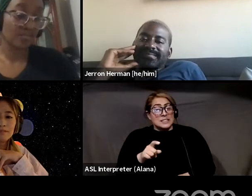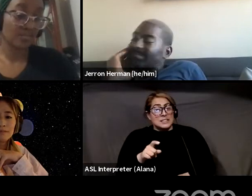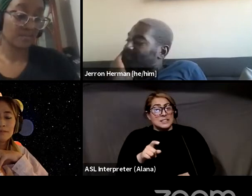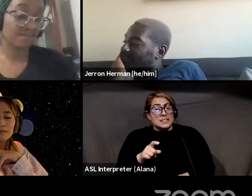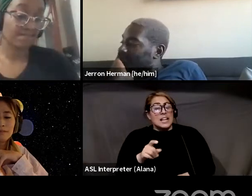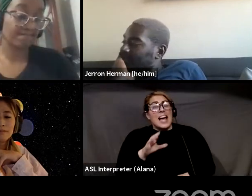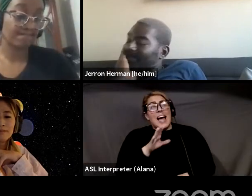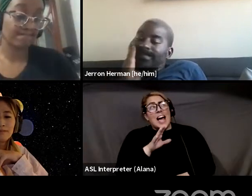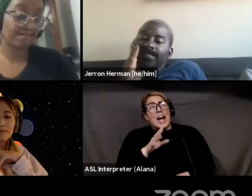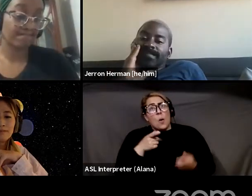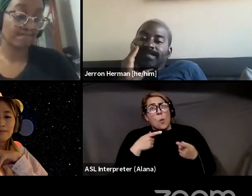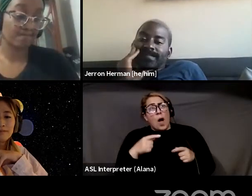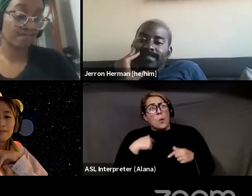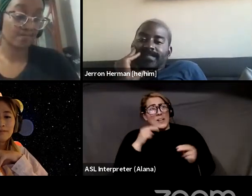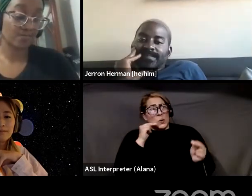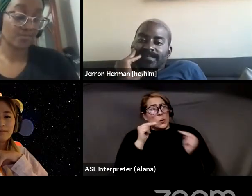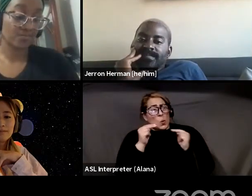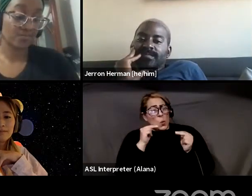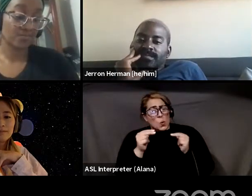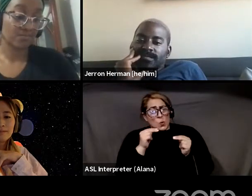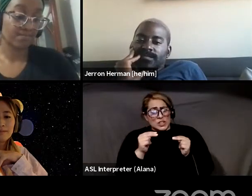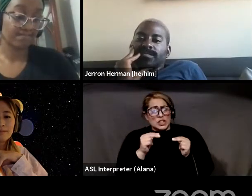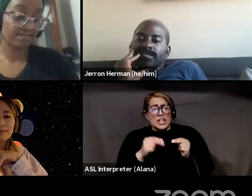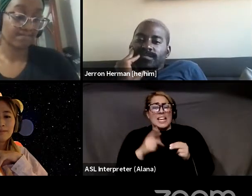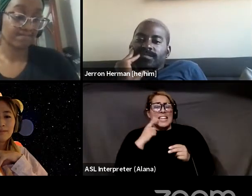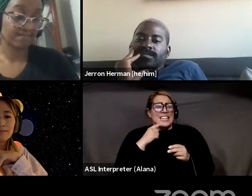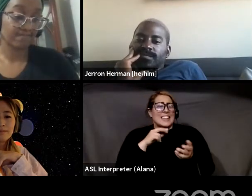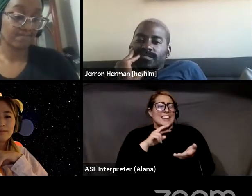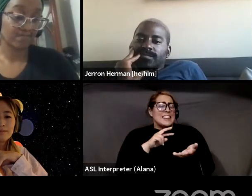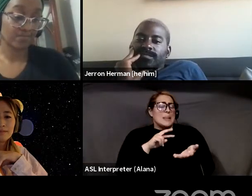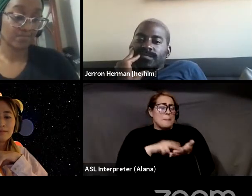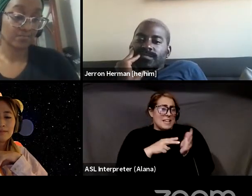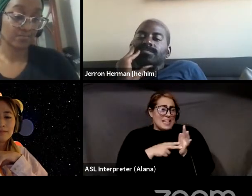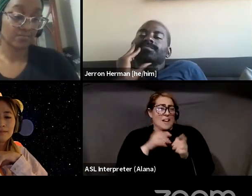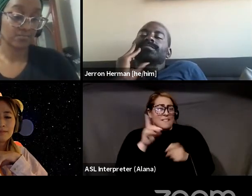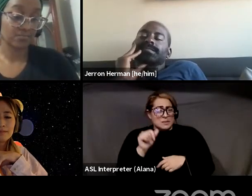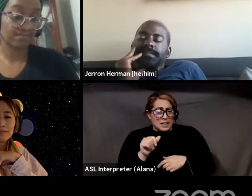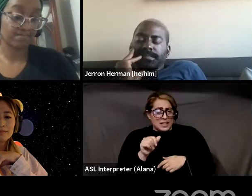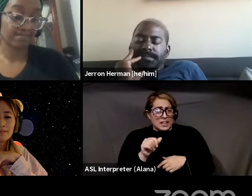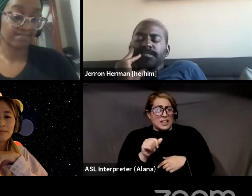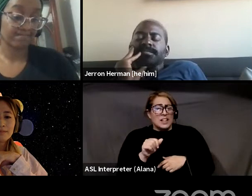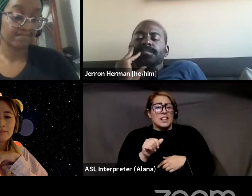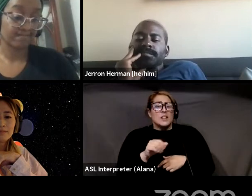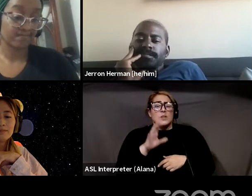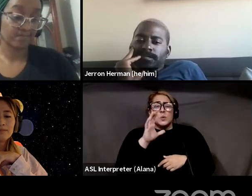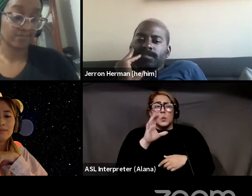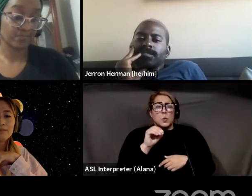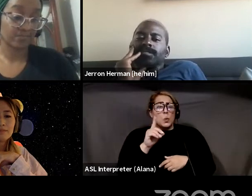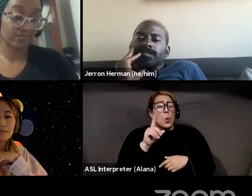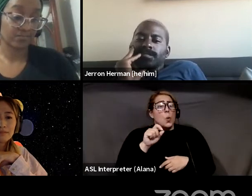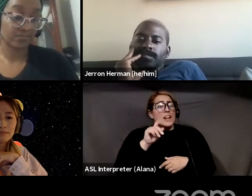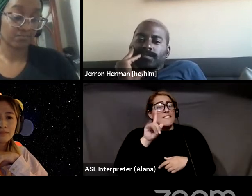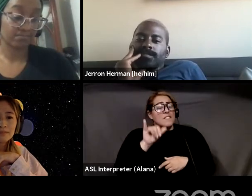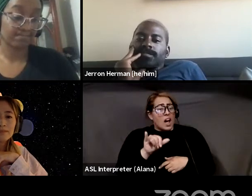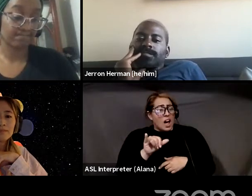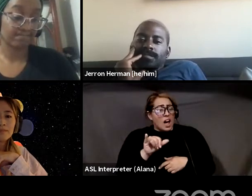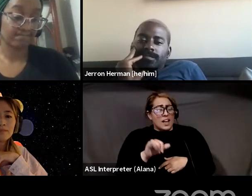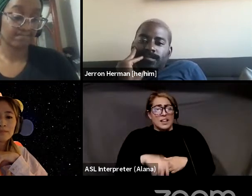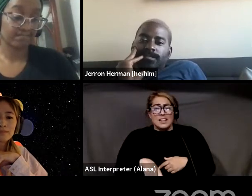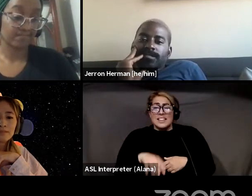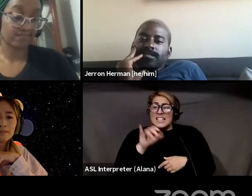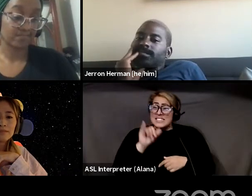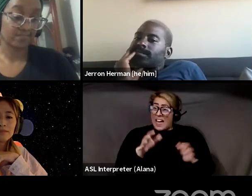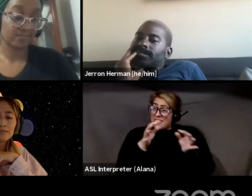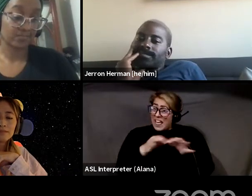definitions of disability aesthetics, the etymology of the word codify is to reduce, to code or digest. Is this the language disabled artists